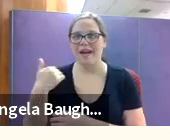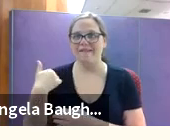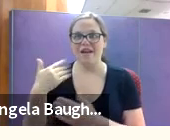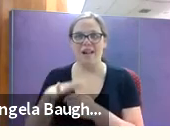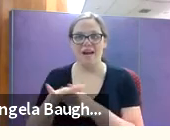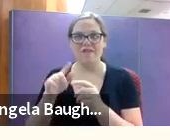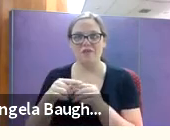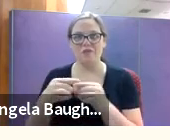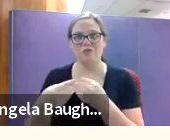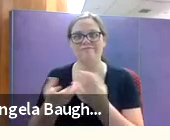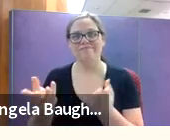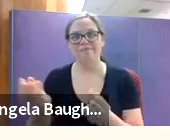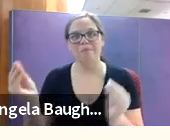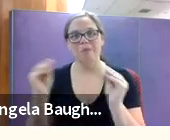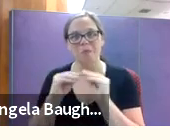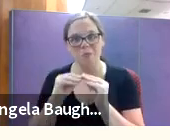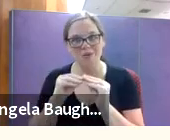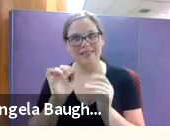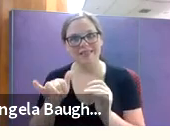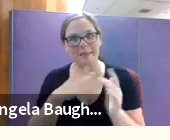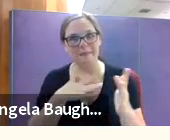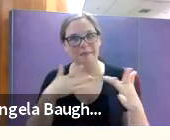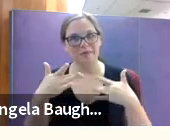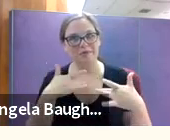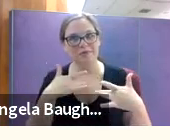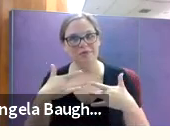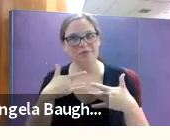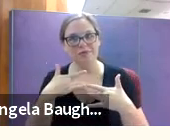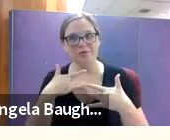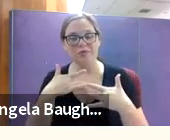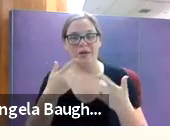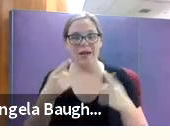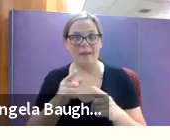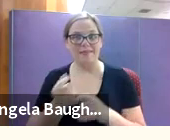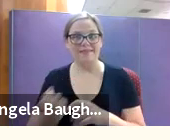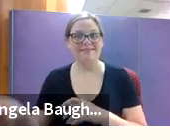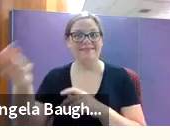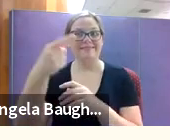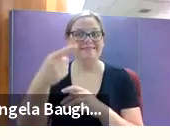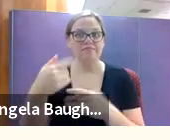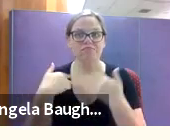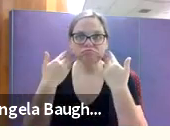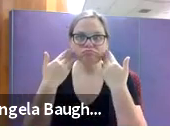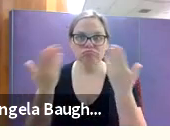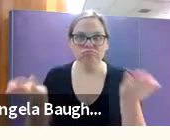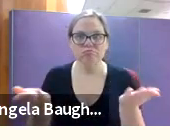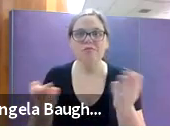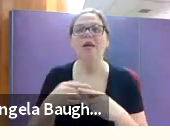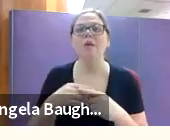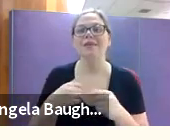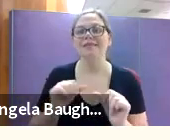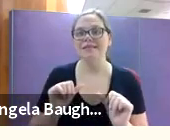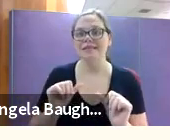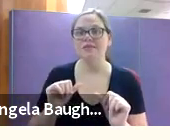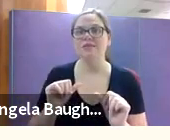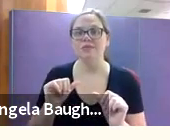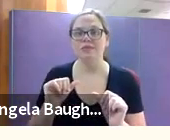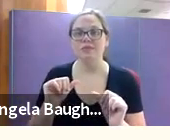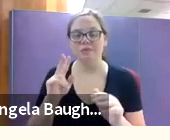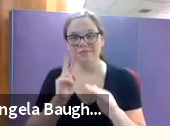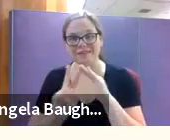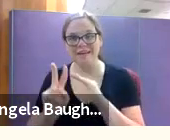Right. That's my concern. Now, will that happen the next year? I don't know, because we still have, I mean, we were projected to have